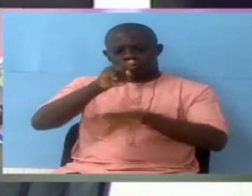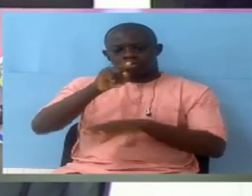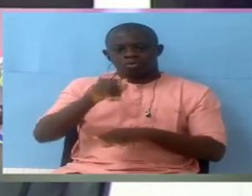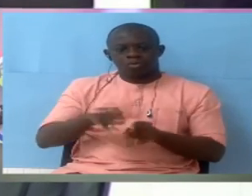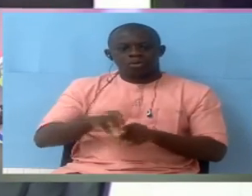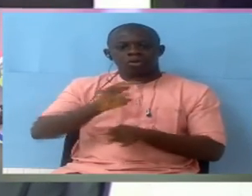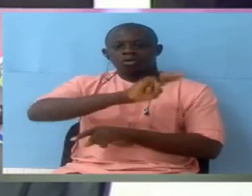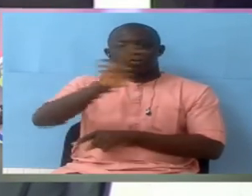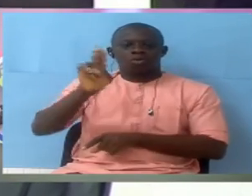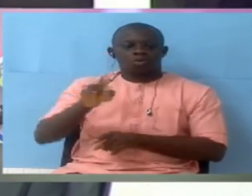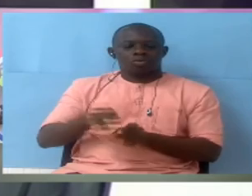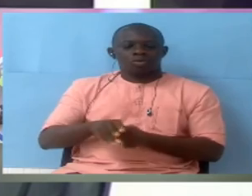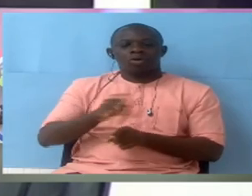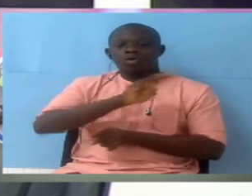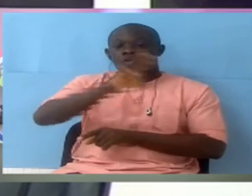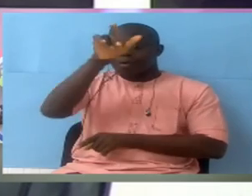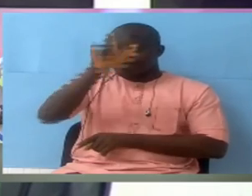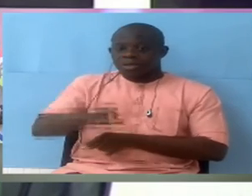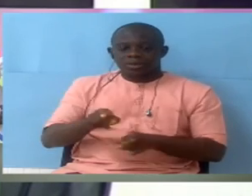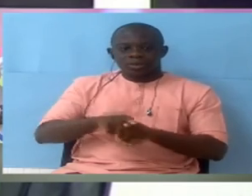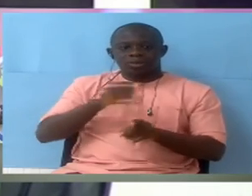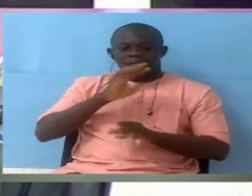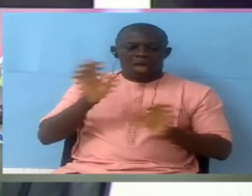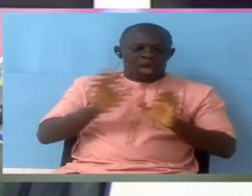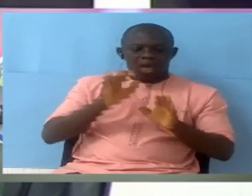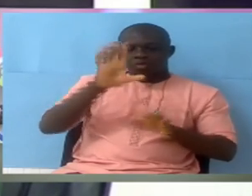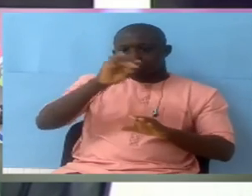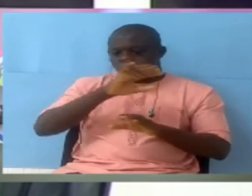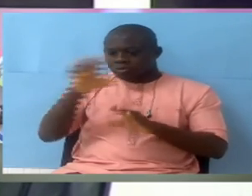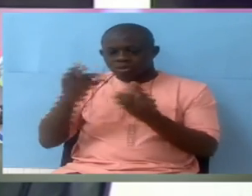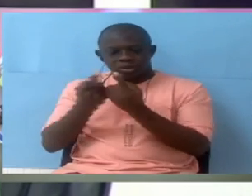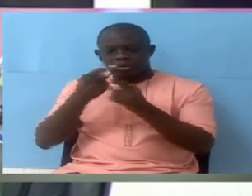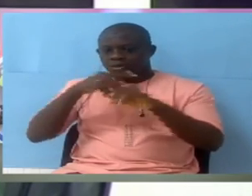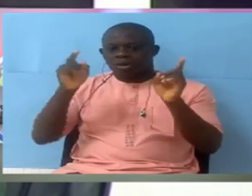ken bañut. Nobody protested.